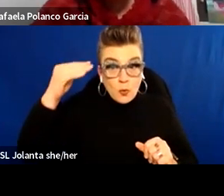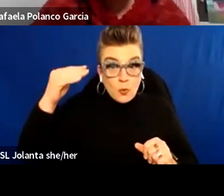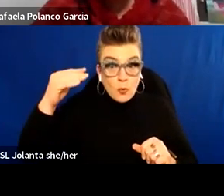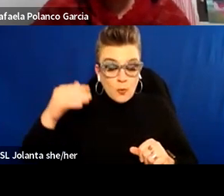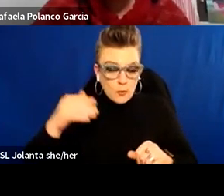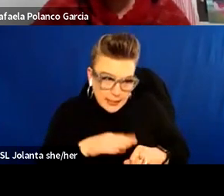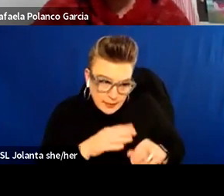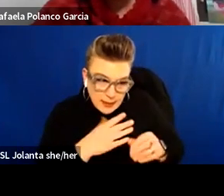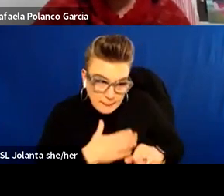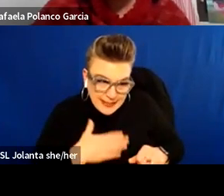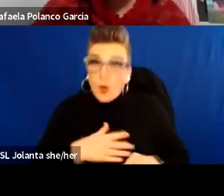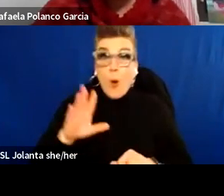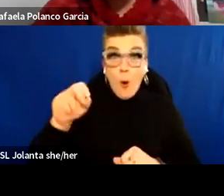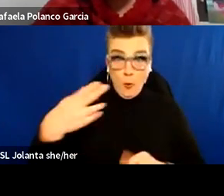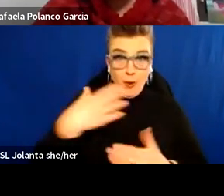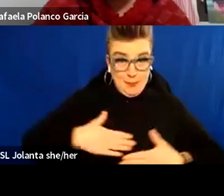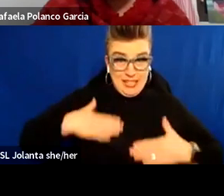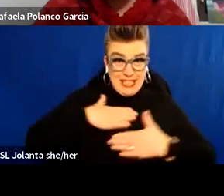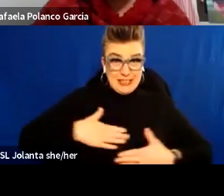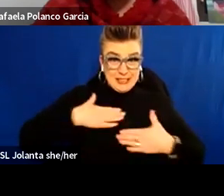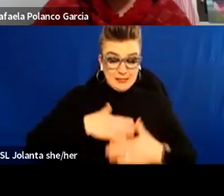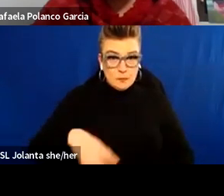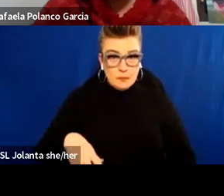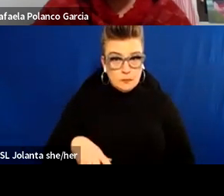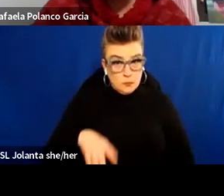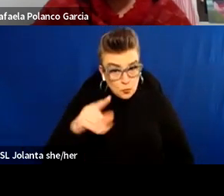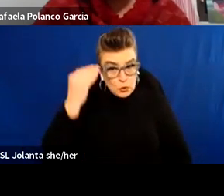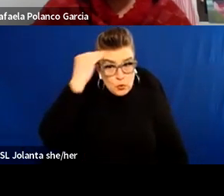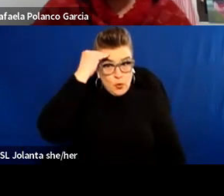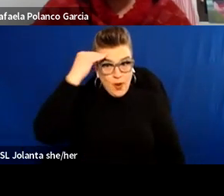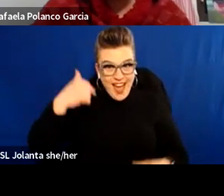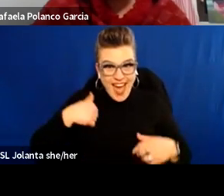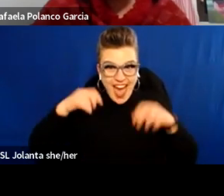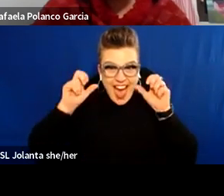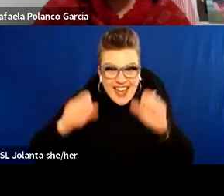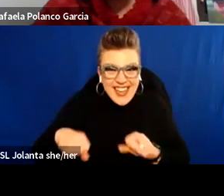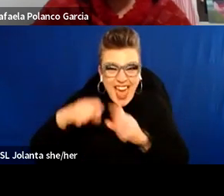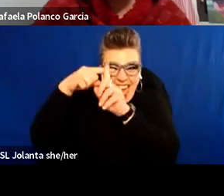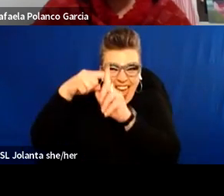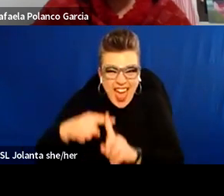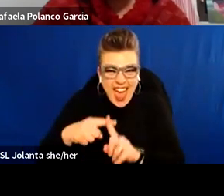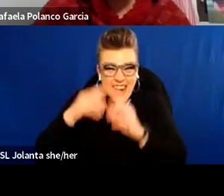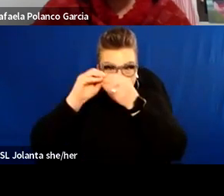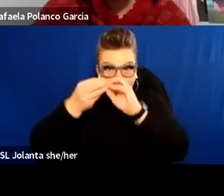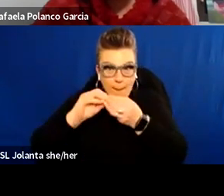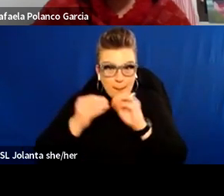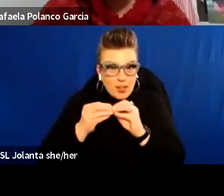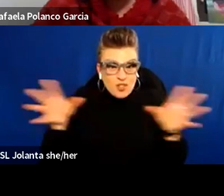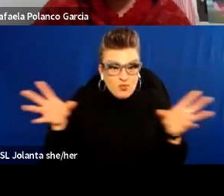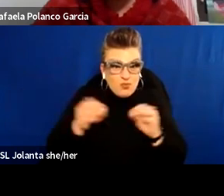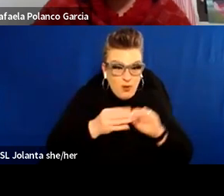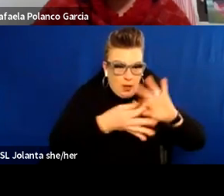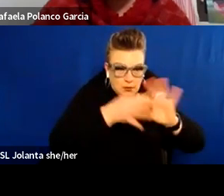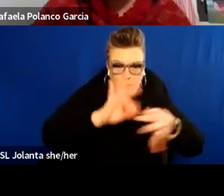um oh please do you know that i can add number strings that have nine numbers